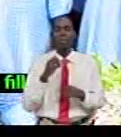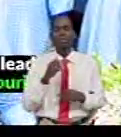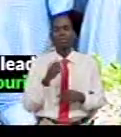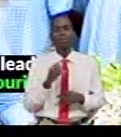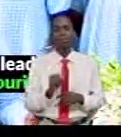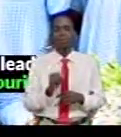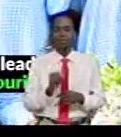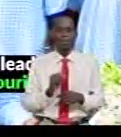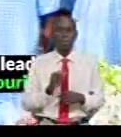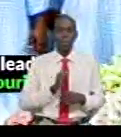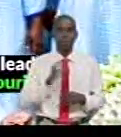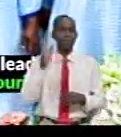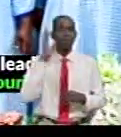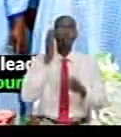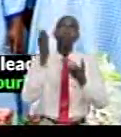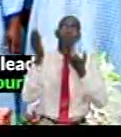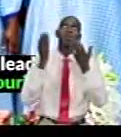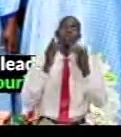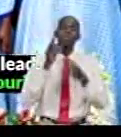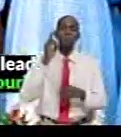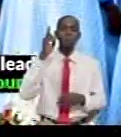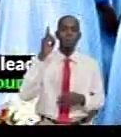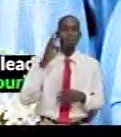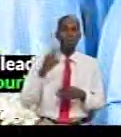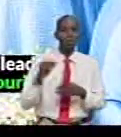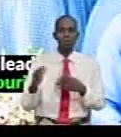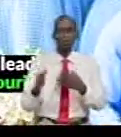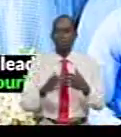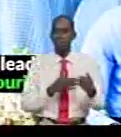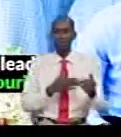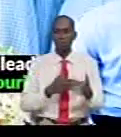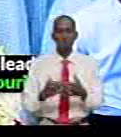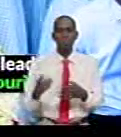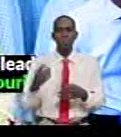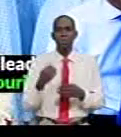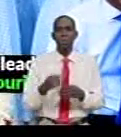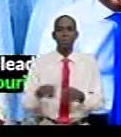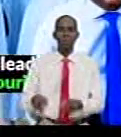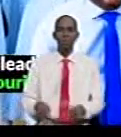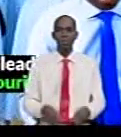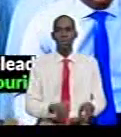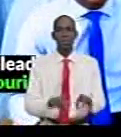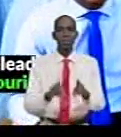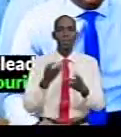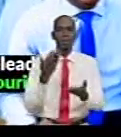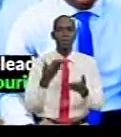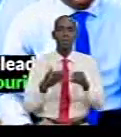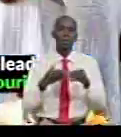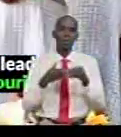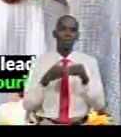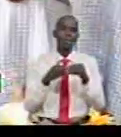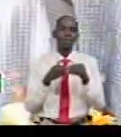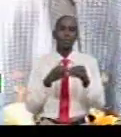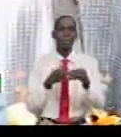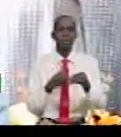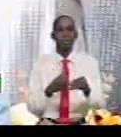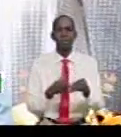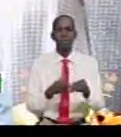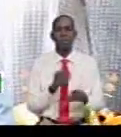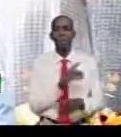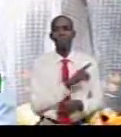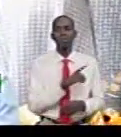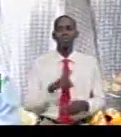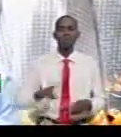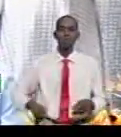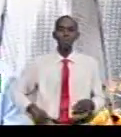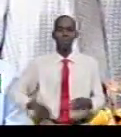tears. I'll serve you no matter where the paths may lead.